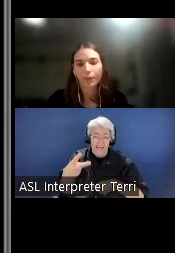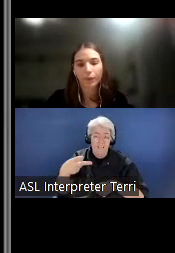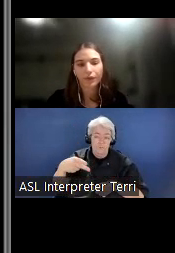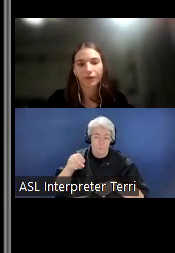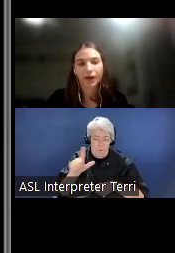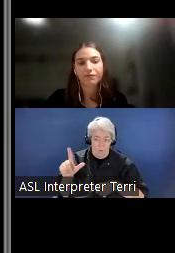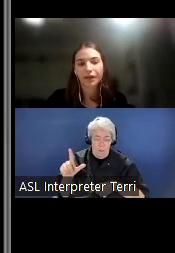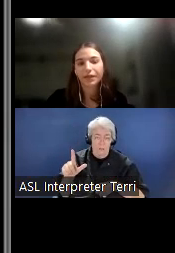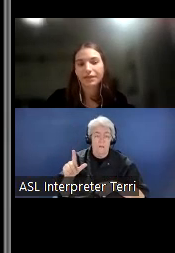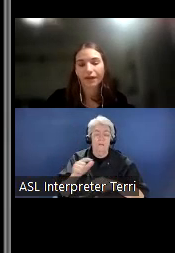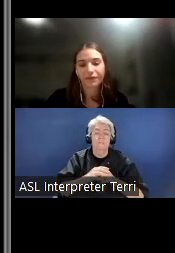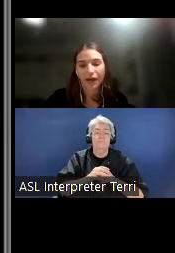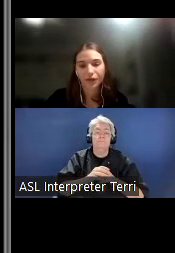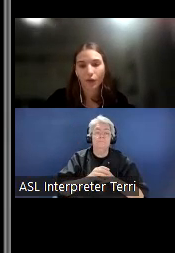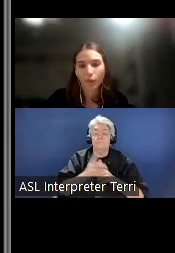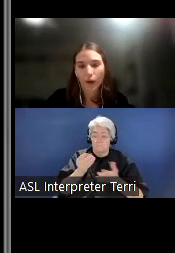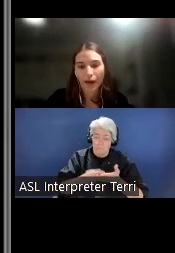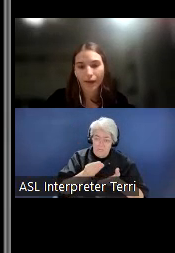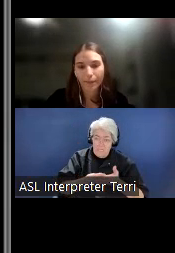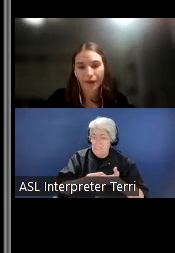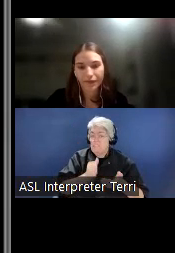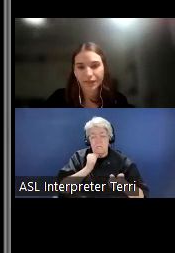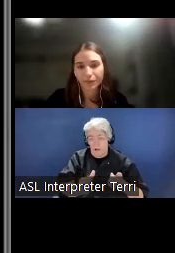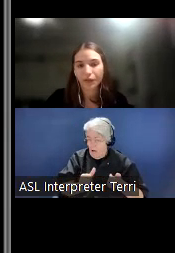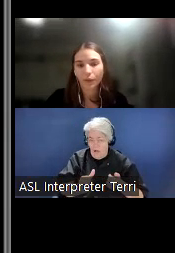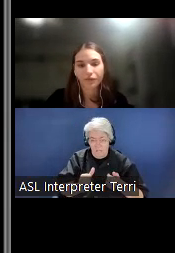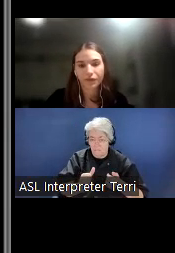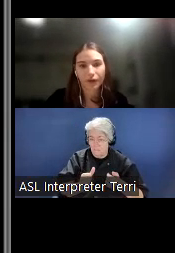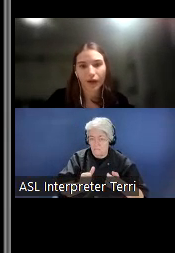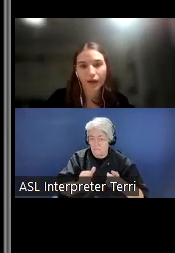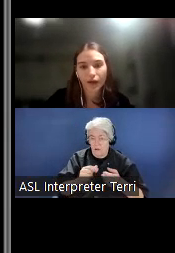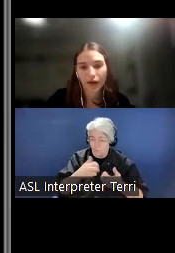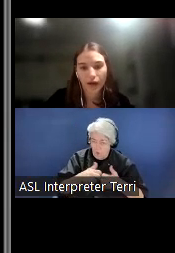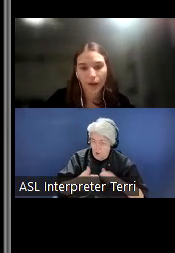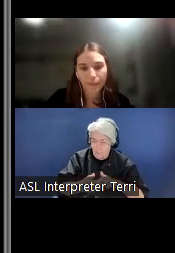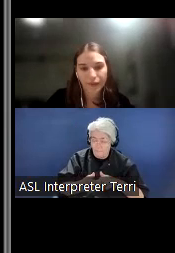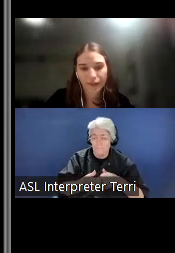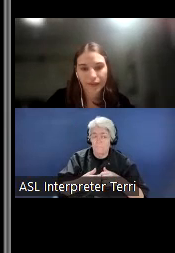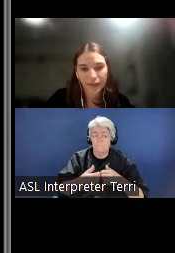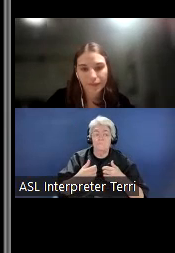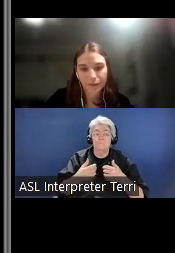about whether or not, if money is not a factor, why might this be? Or if you're not